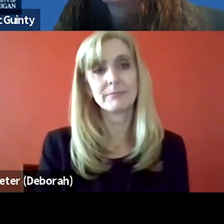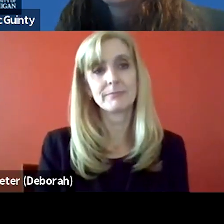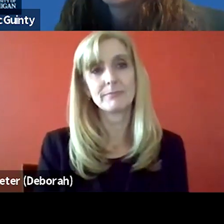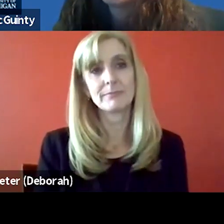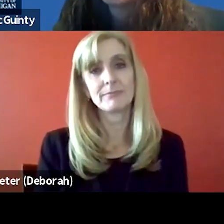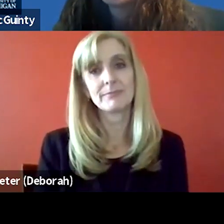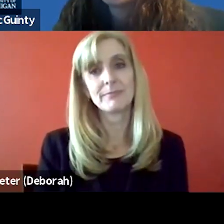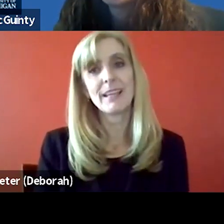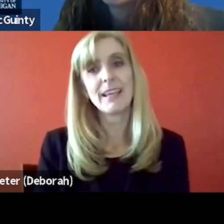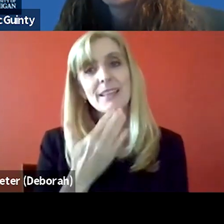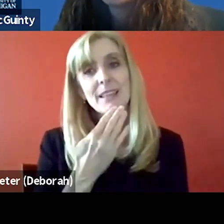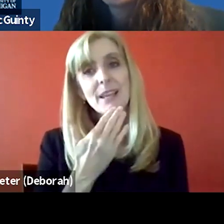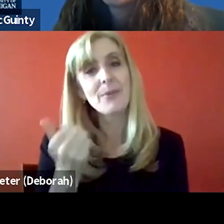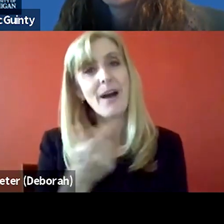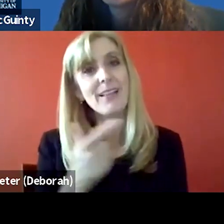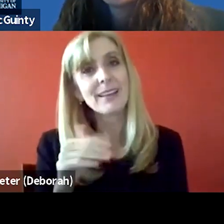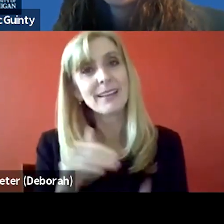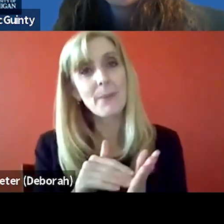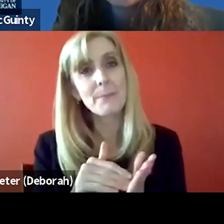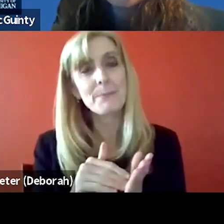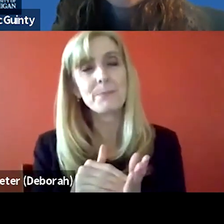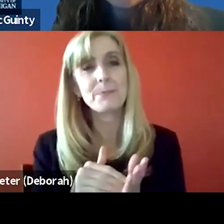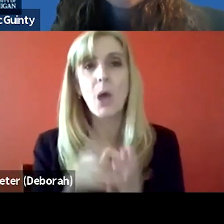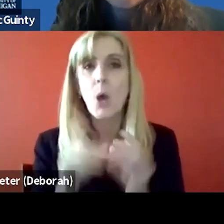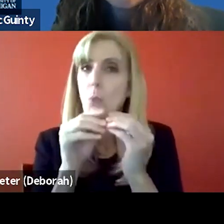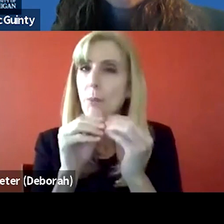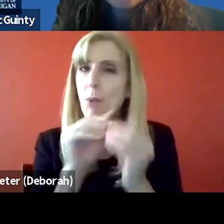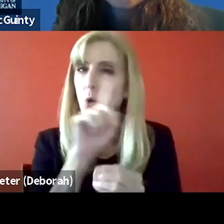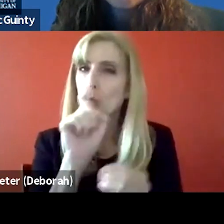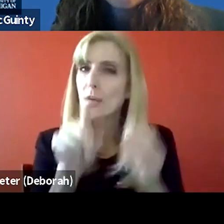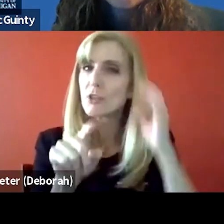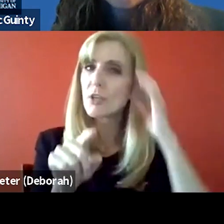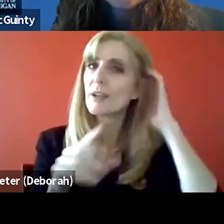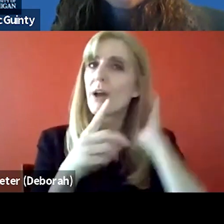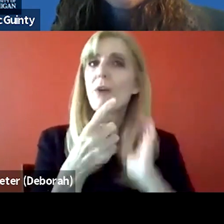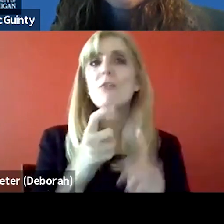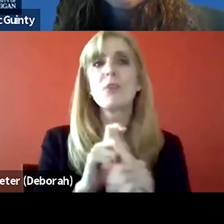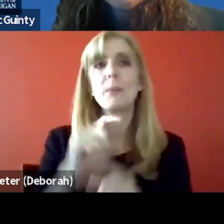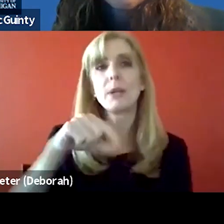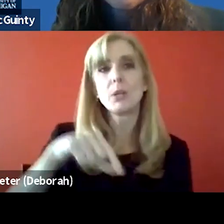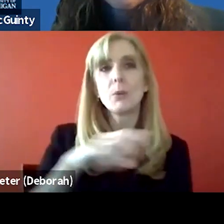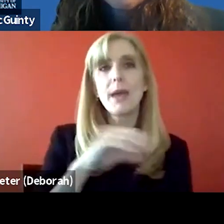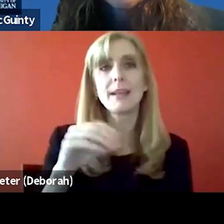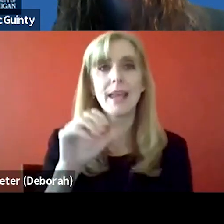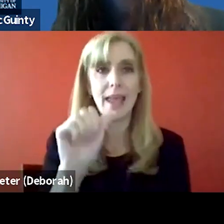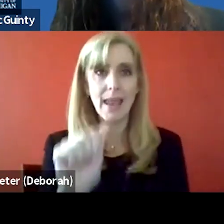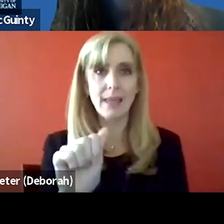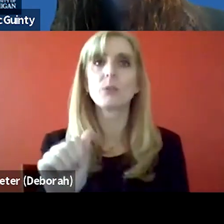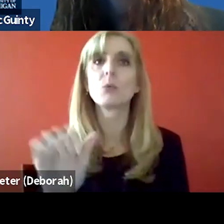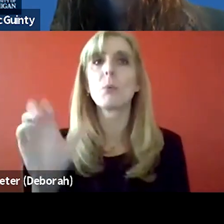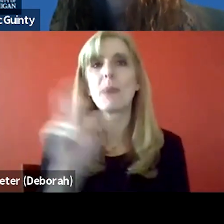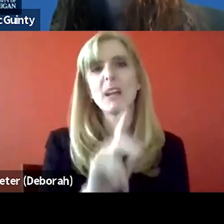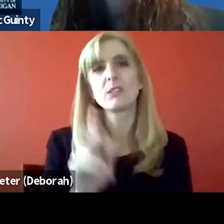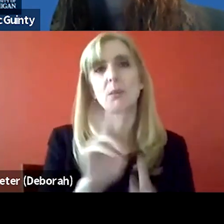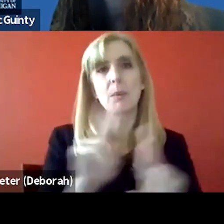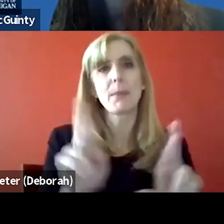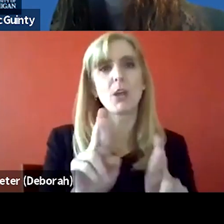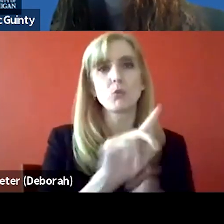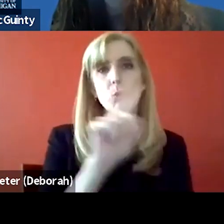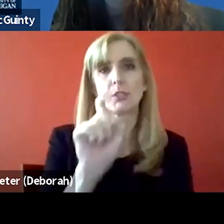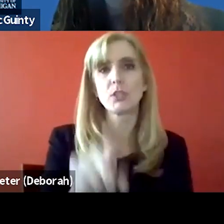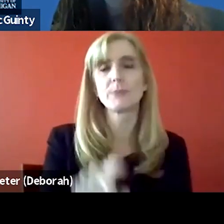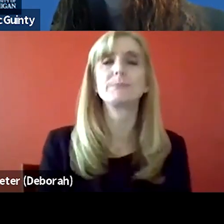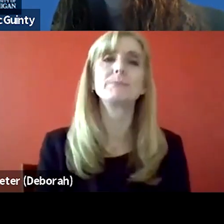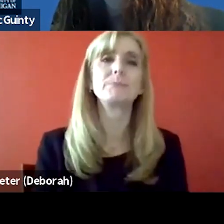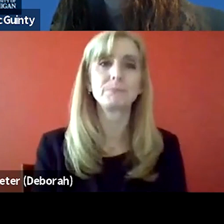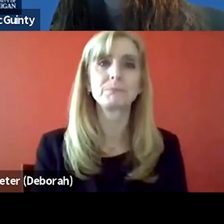Thank you all again. I have one more question from the Q&A, and then we'll go back to the prepared questions. And I